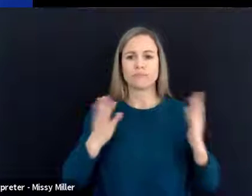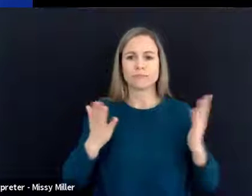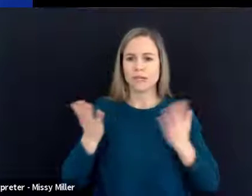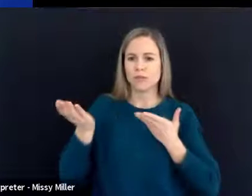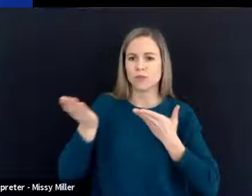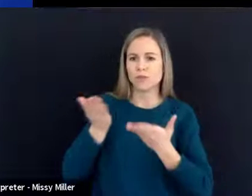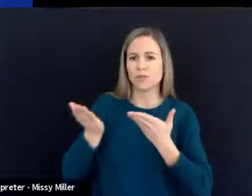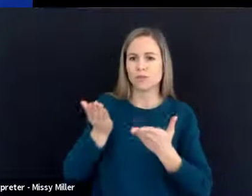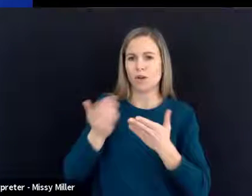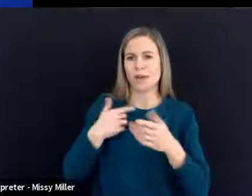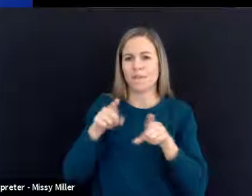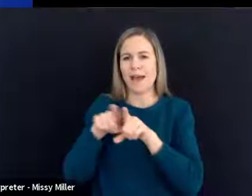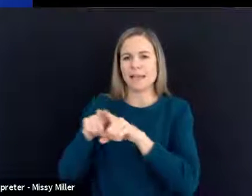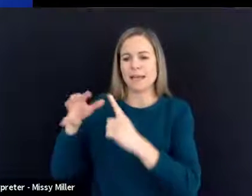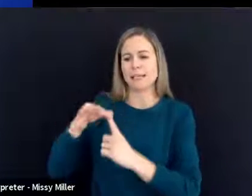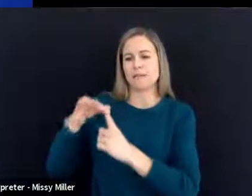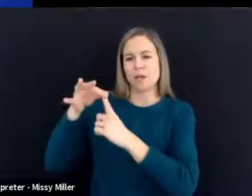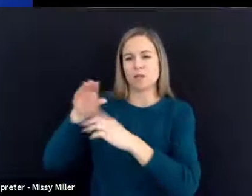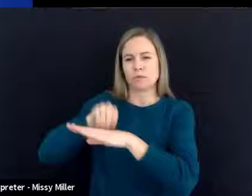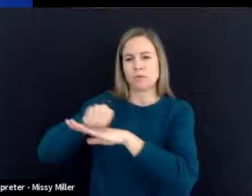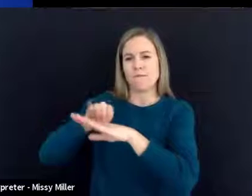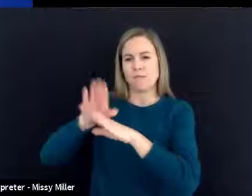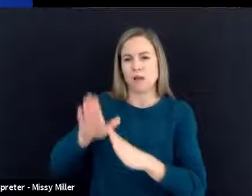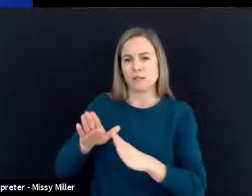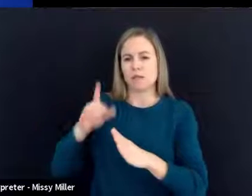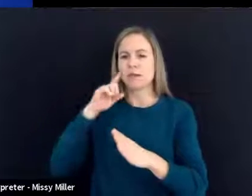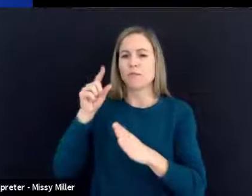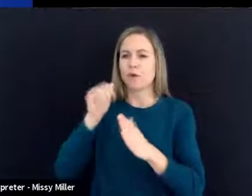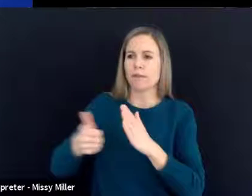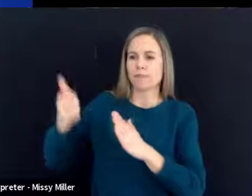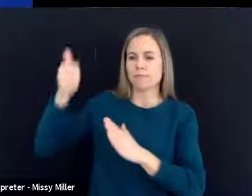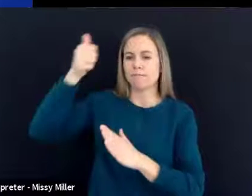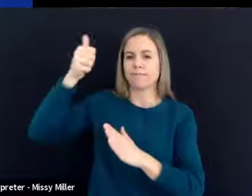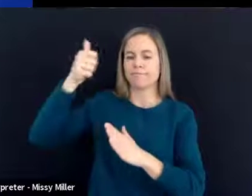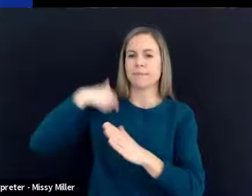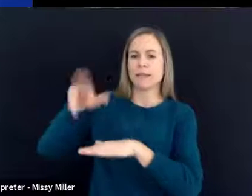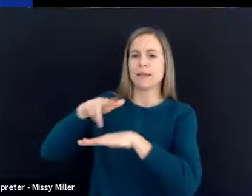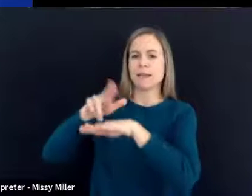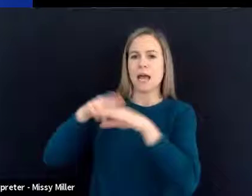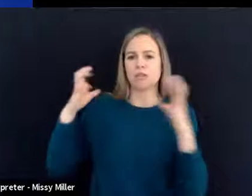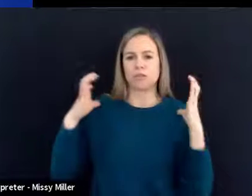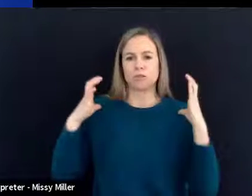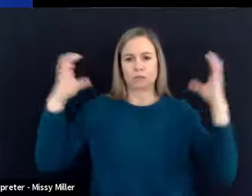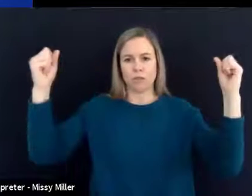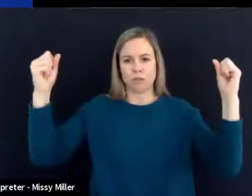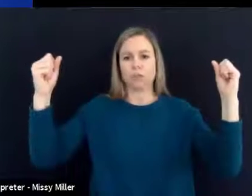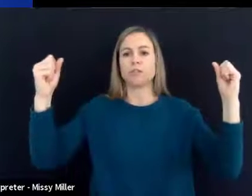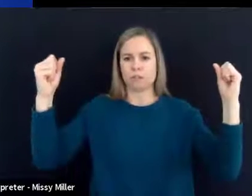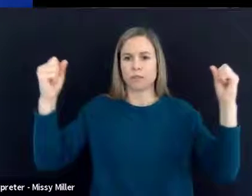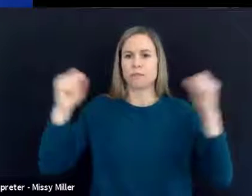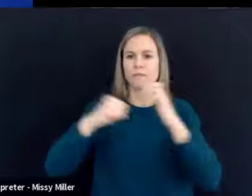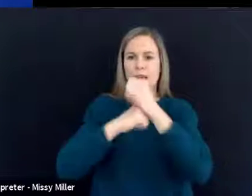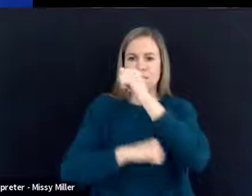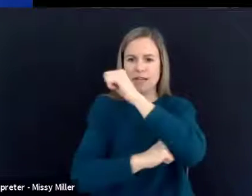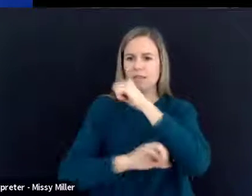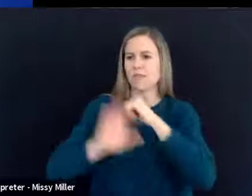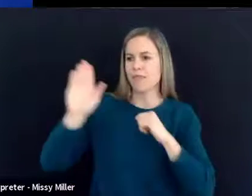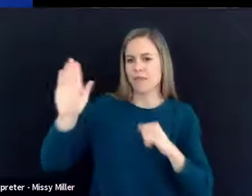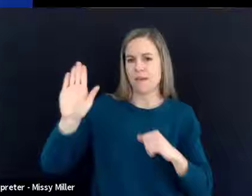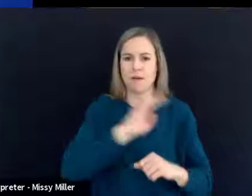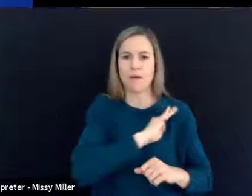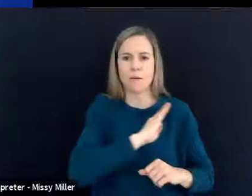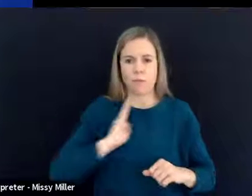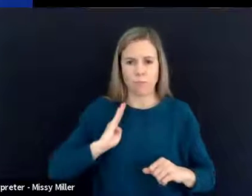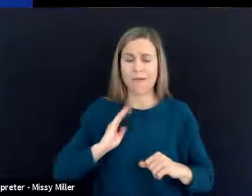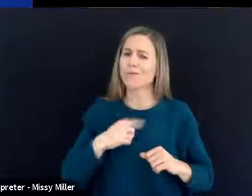as a special advisor to the National CHARGE Syndrome Foundation Board, and I really appreciate